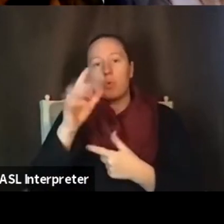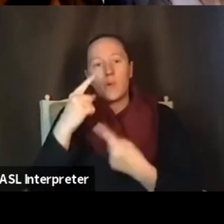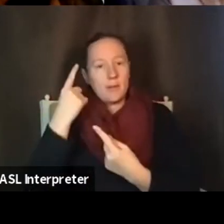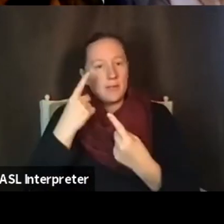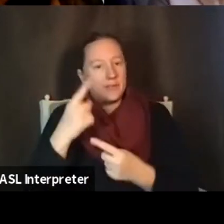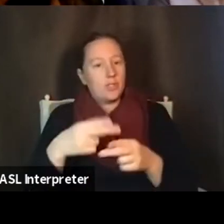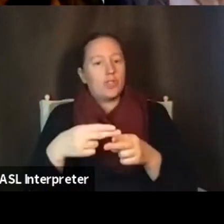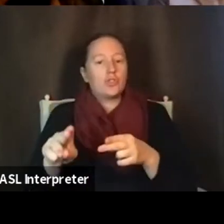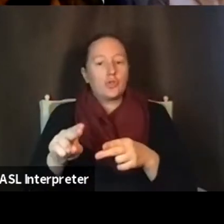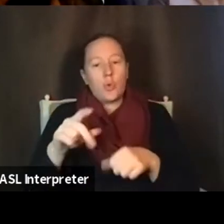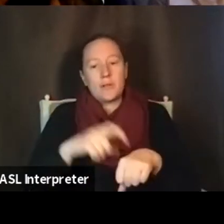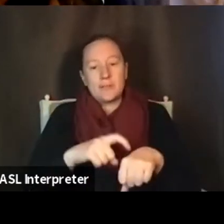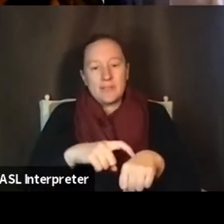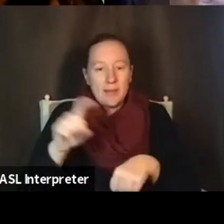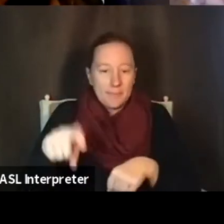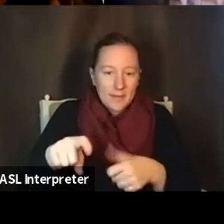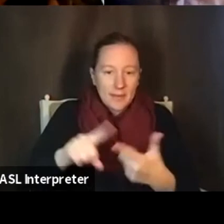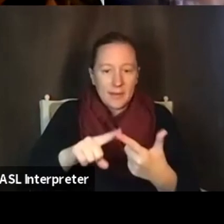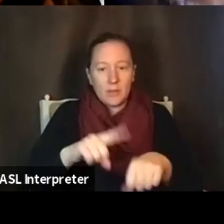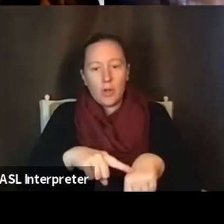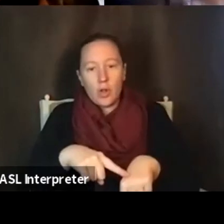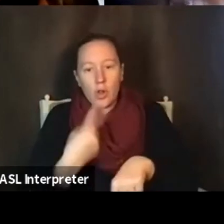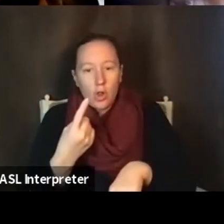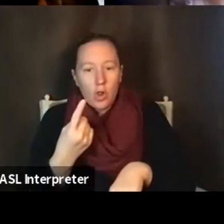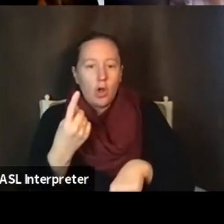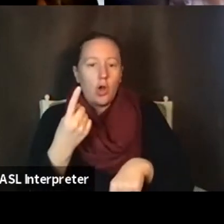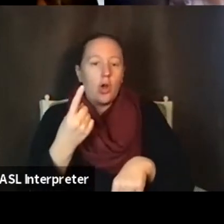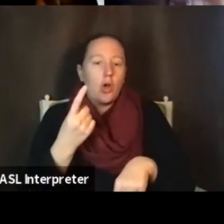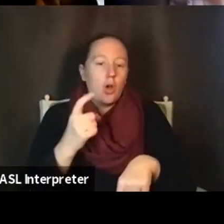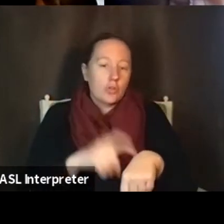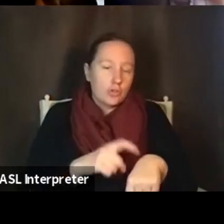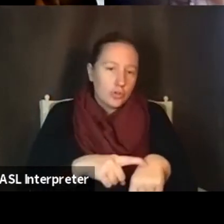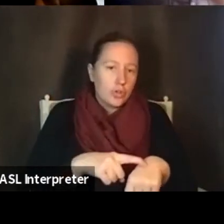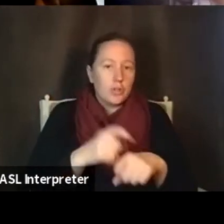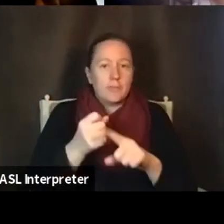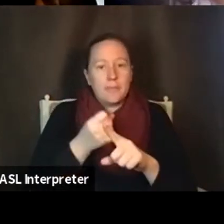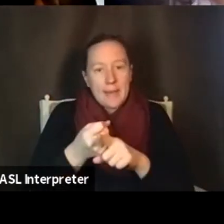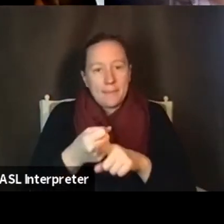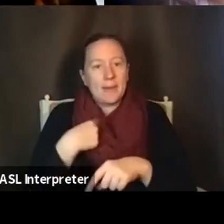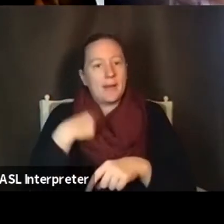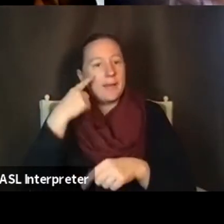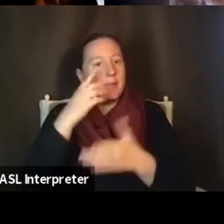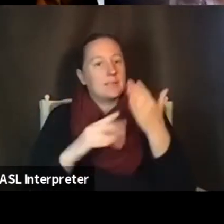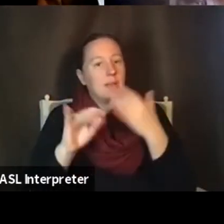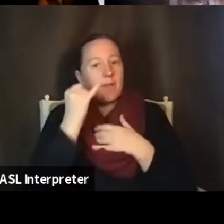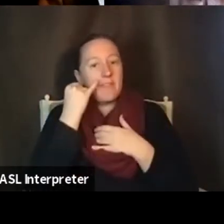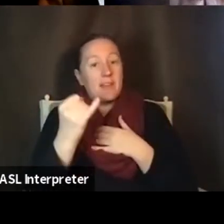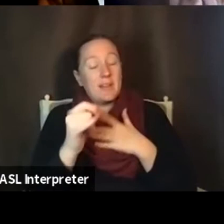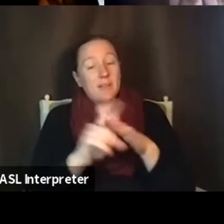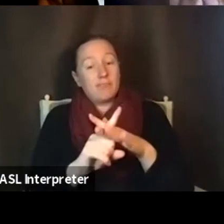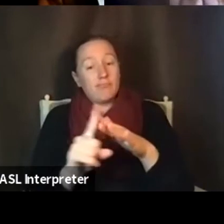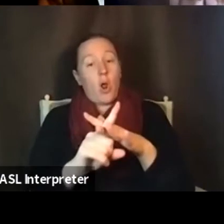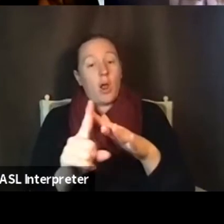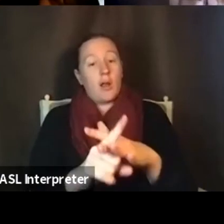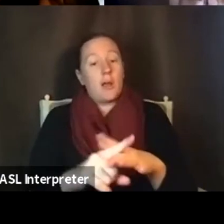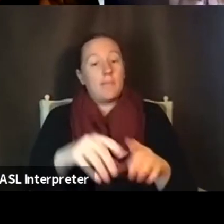short-term, medium-term, and long-term impact. I think that some of the ideas that were brought up in the chat are really good